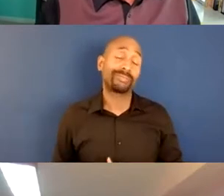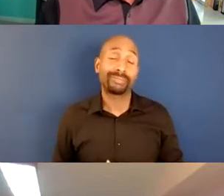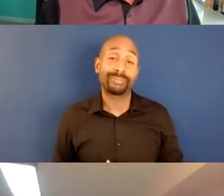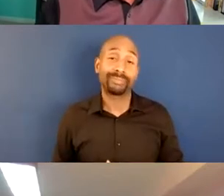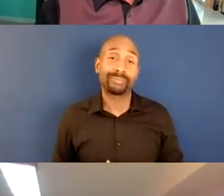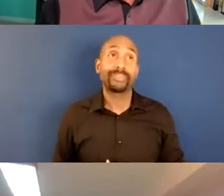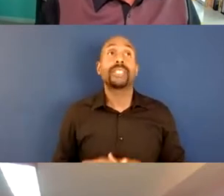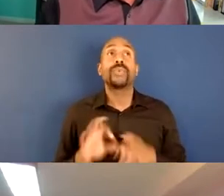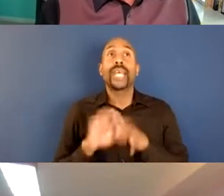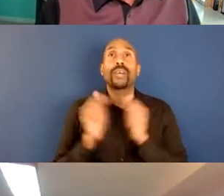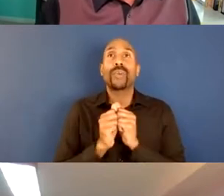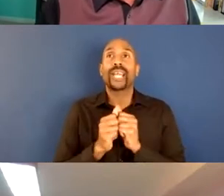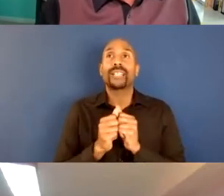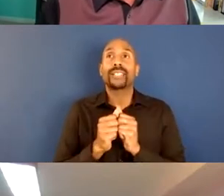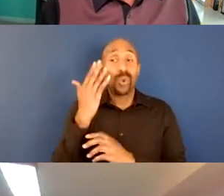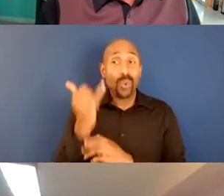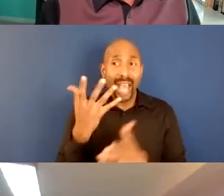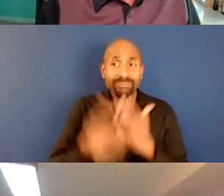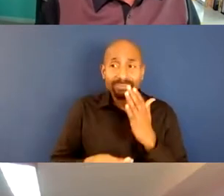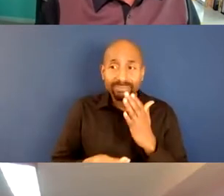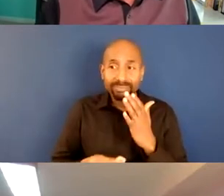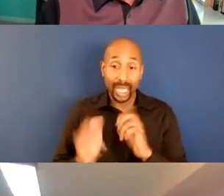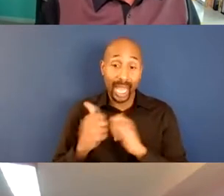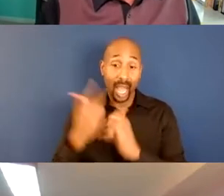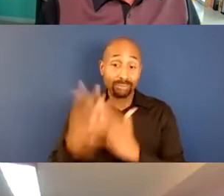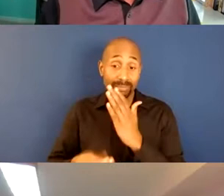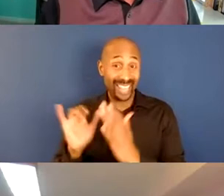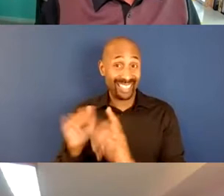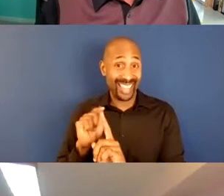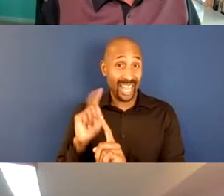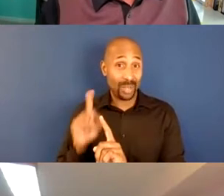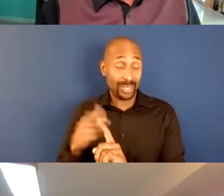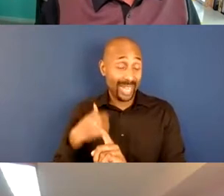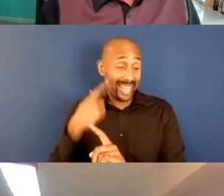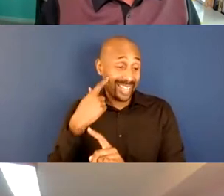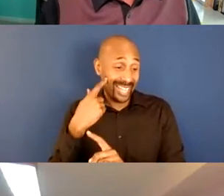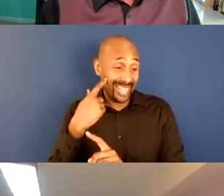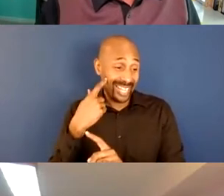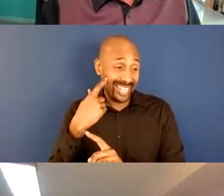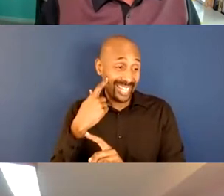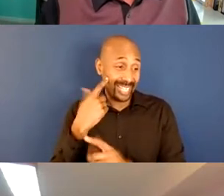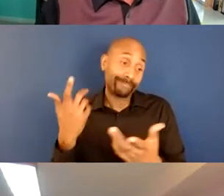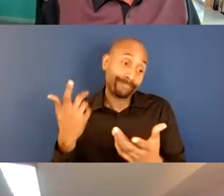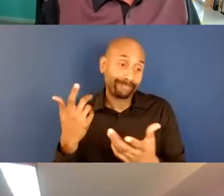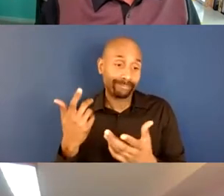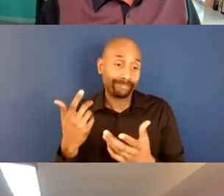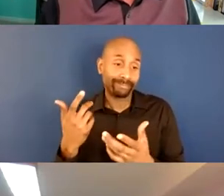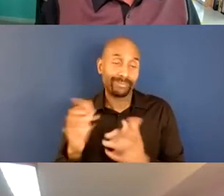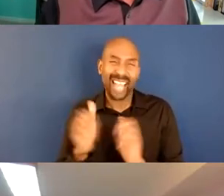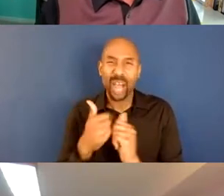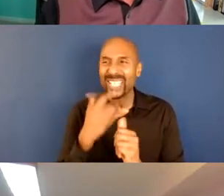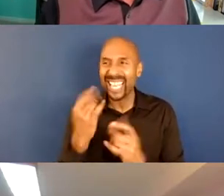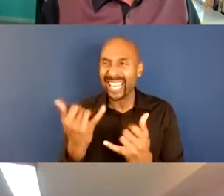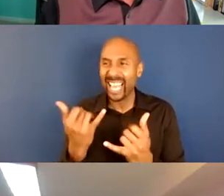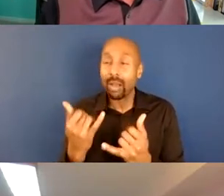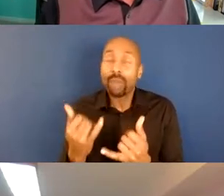how it went away, I think it's one of those, what do the folks say these days? It's complicated. But I do